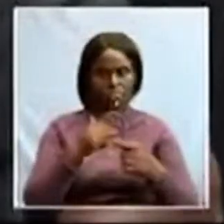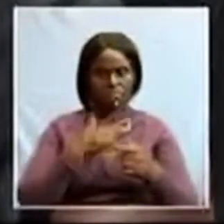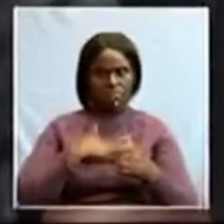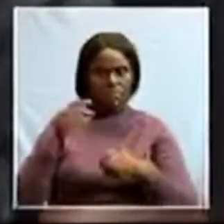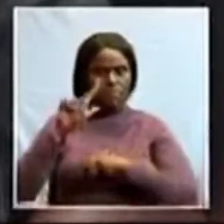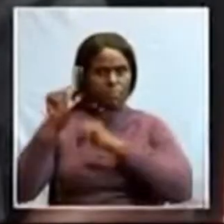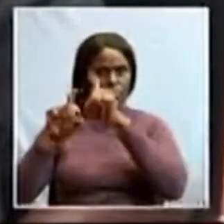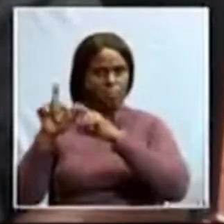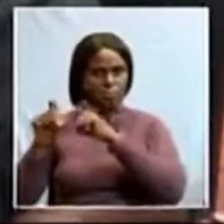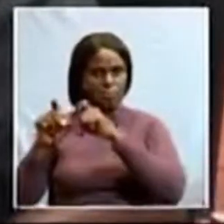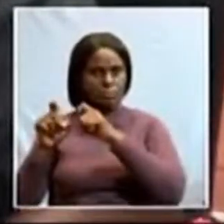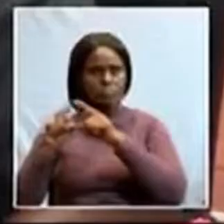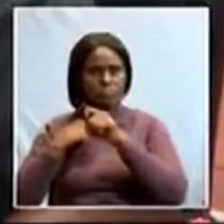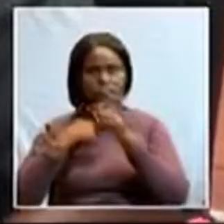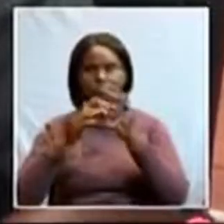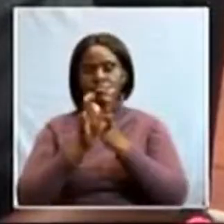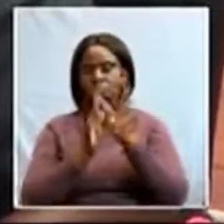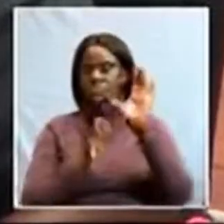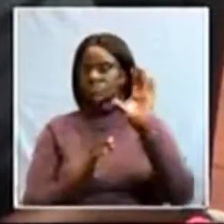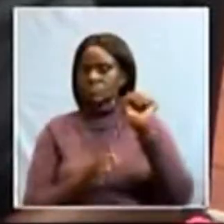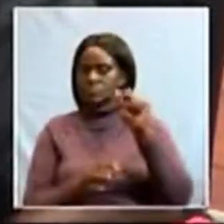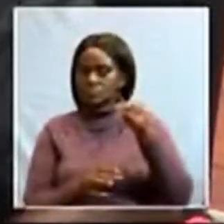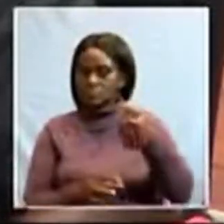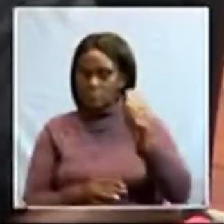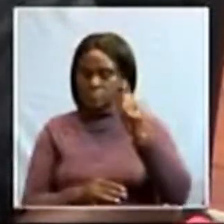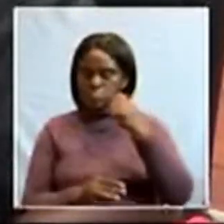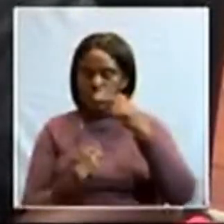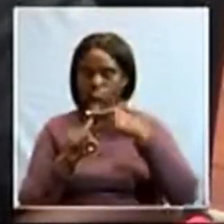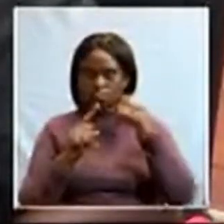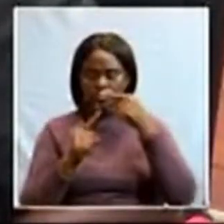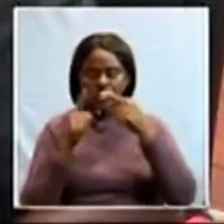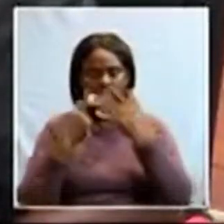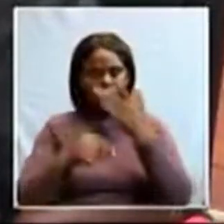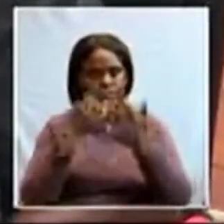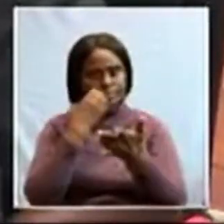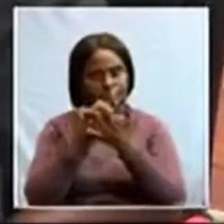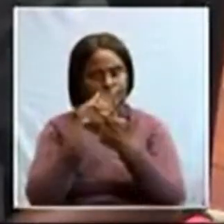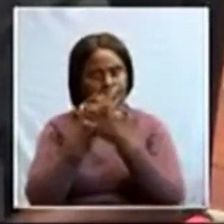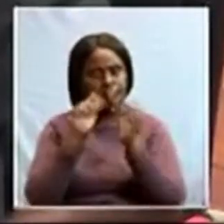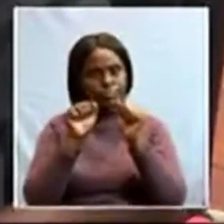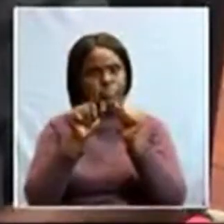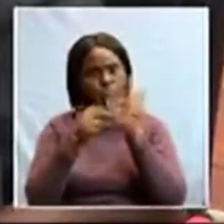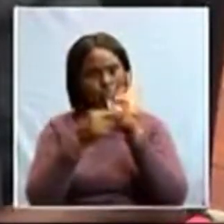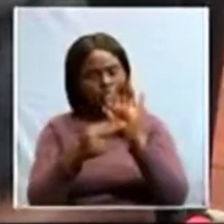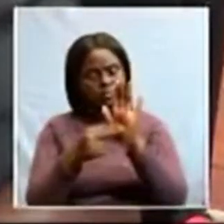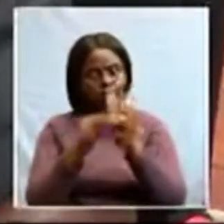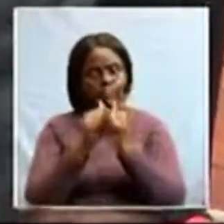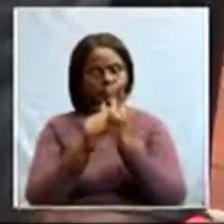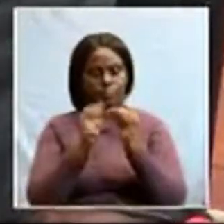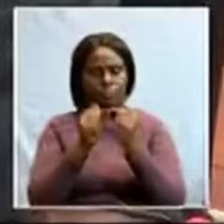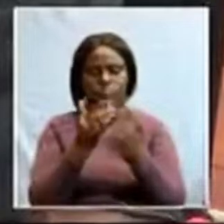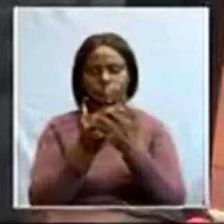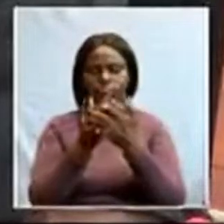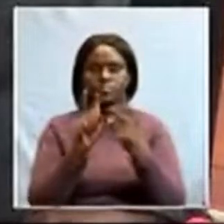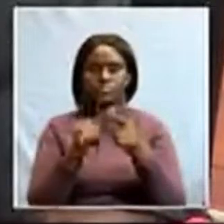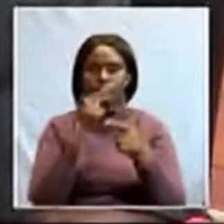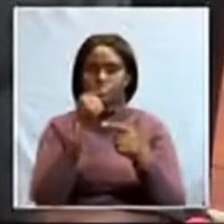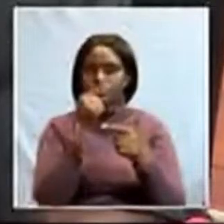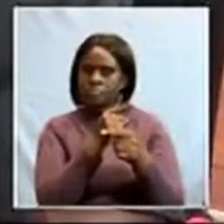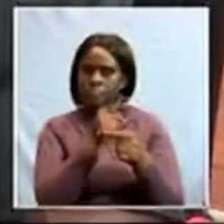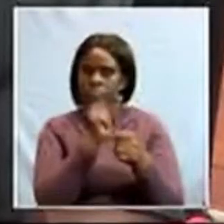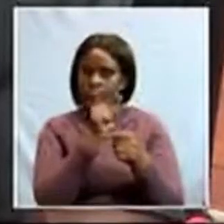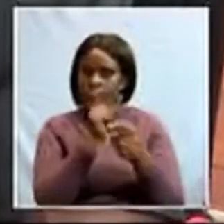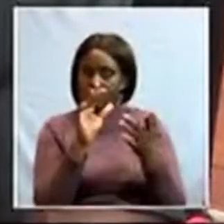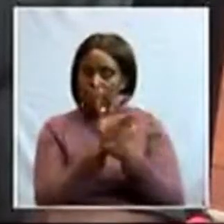question, I asked the CS himself to say what evidence can you lay that can be on the table to say